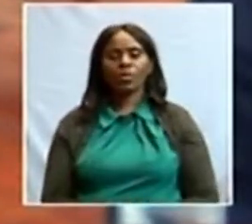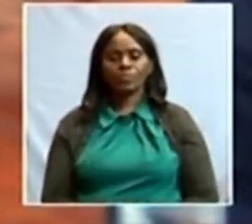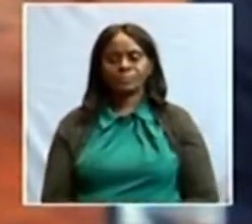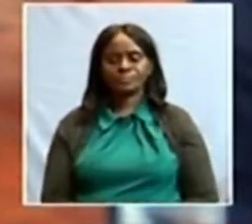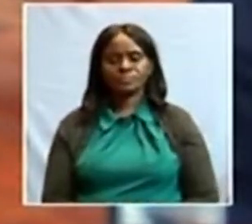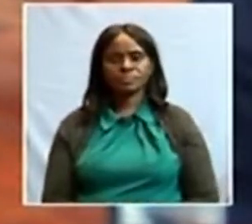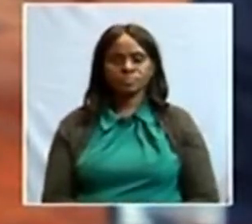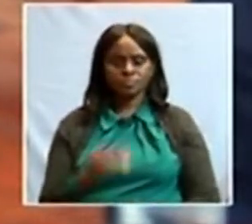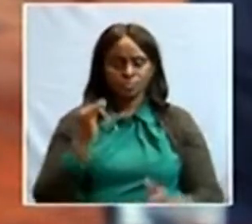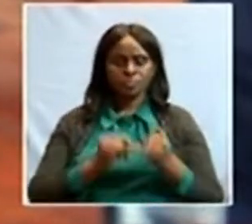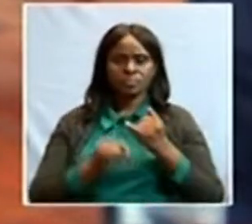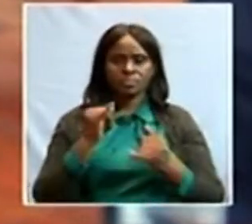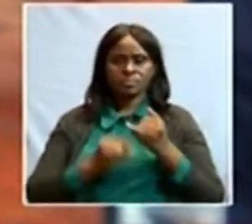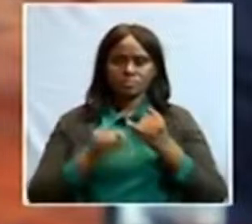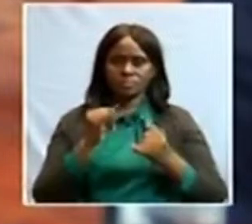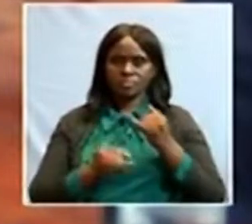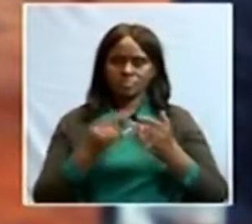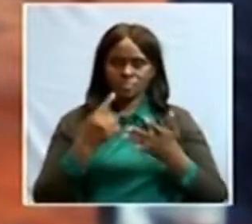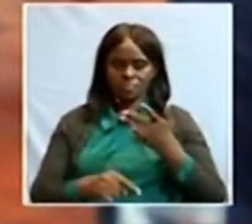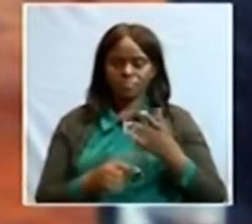Then the last one,